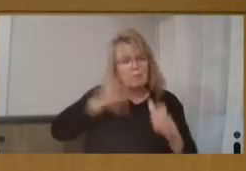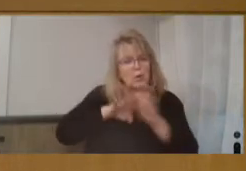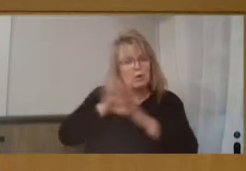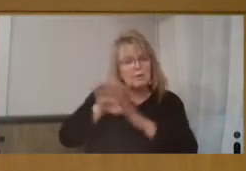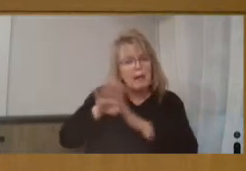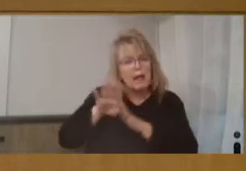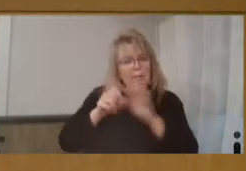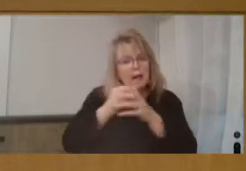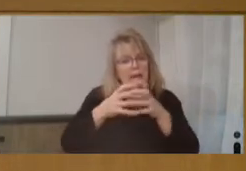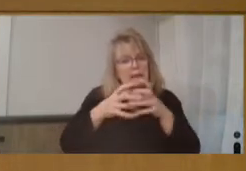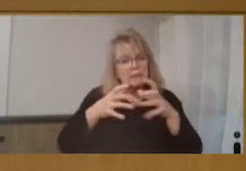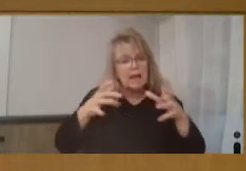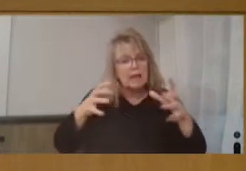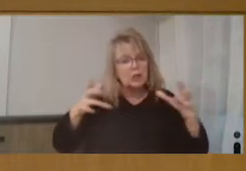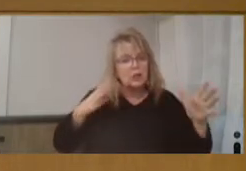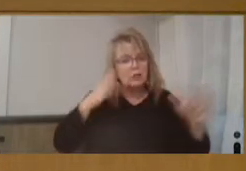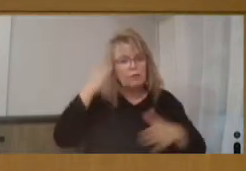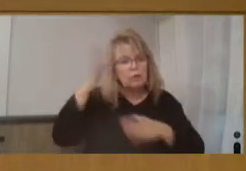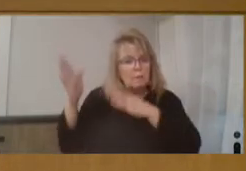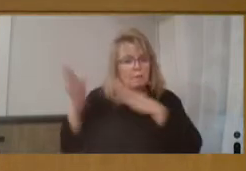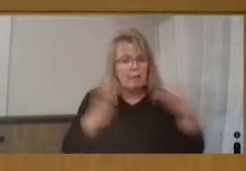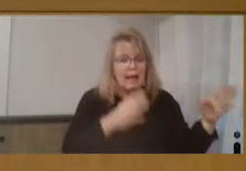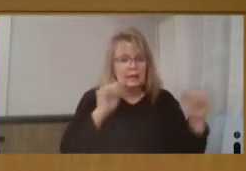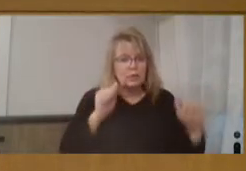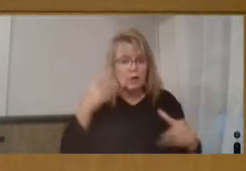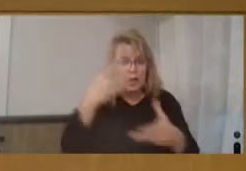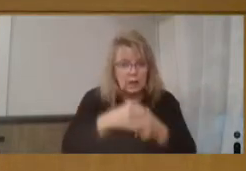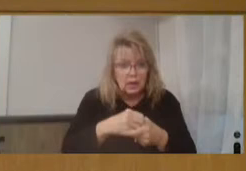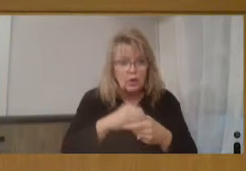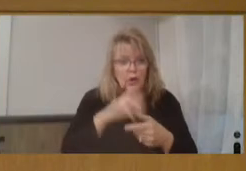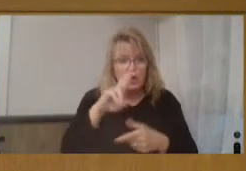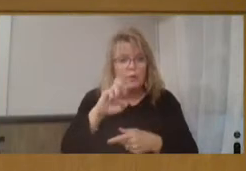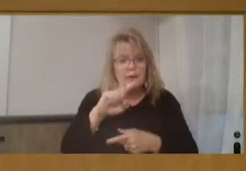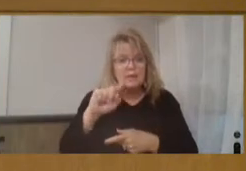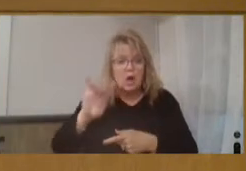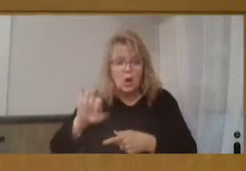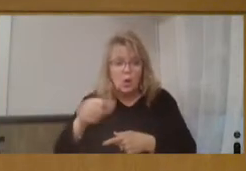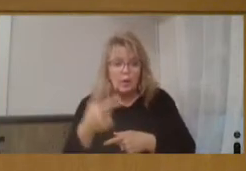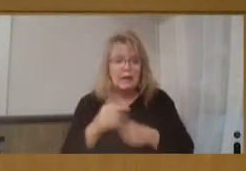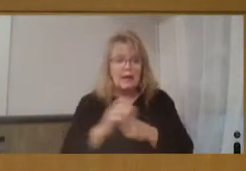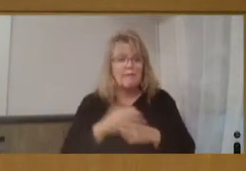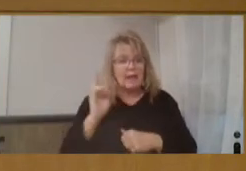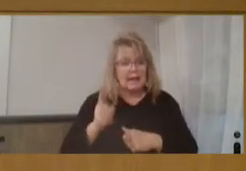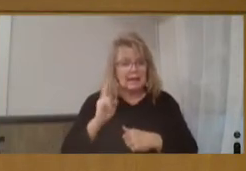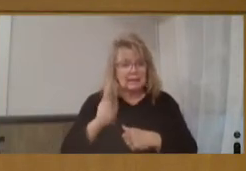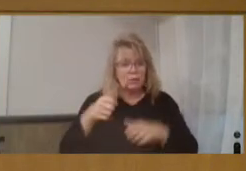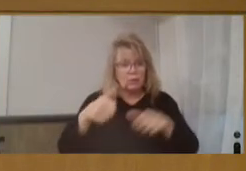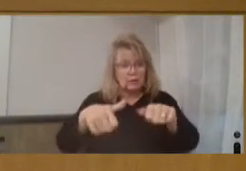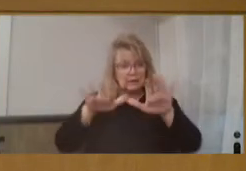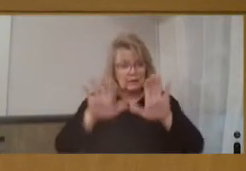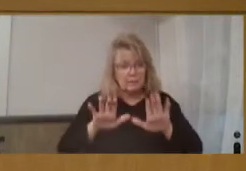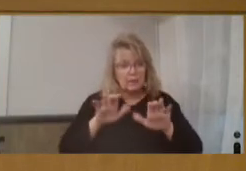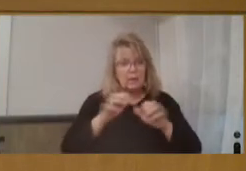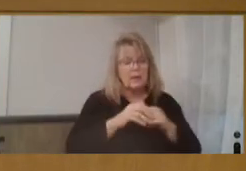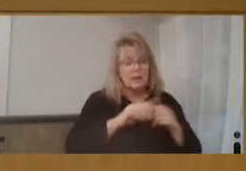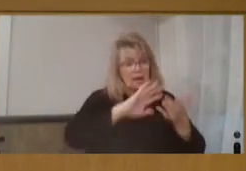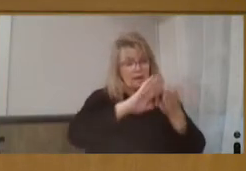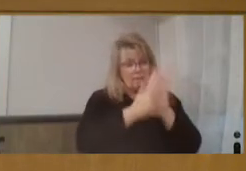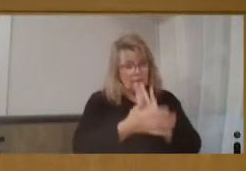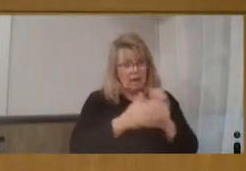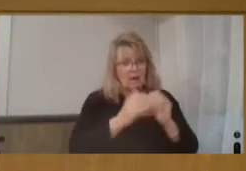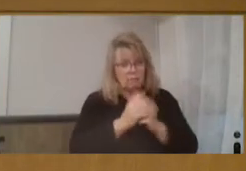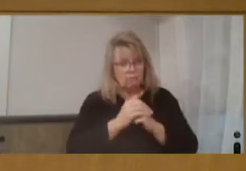expansion. Future plans could include rezoning of a historic cemetery from residential to commercial,